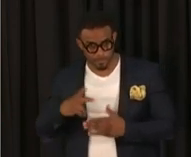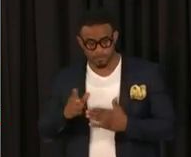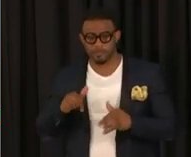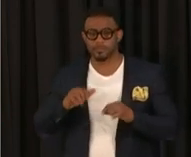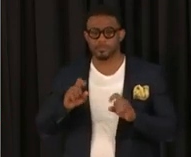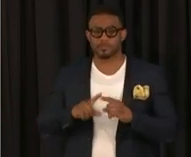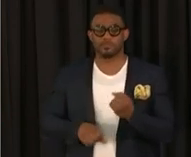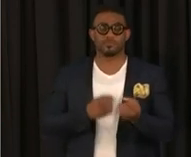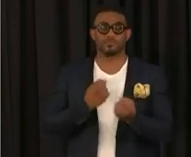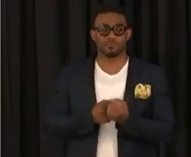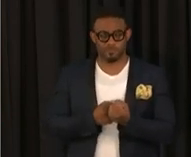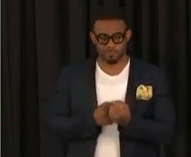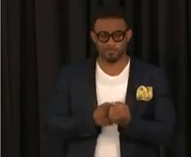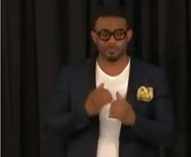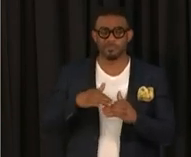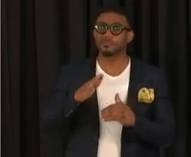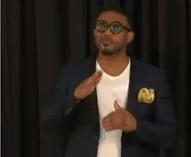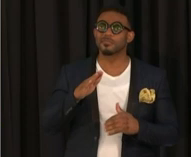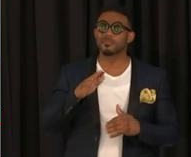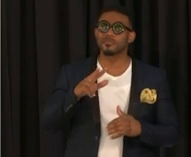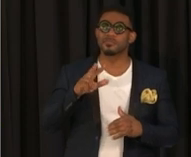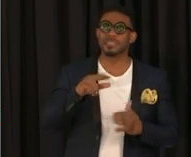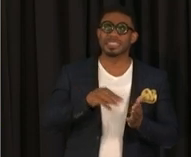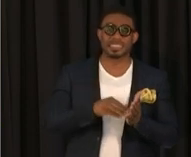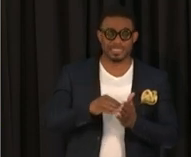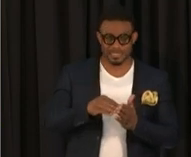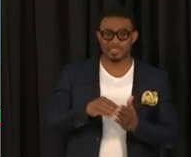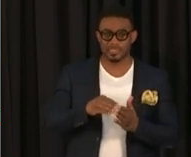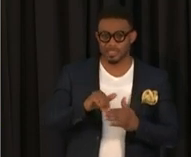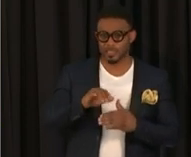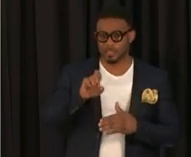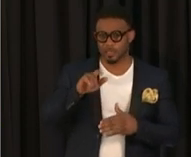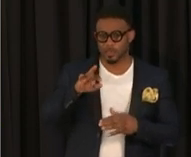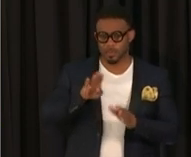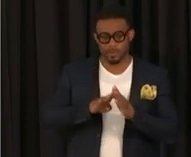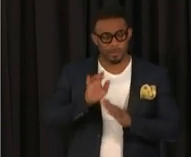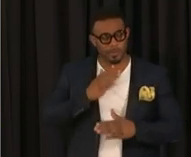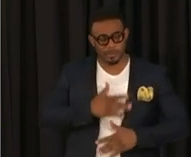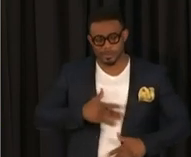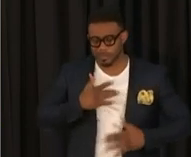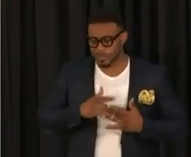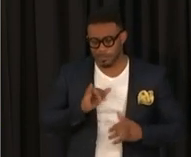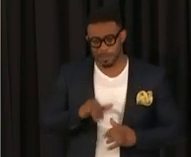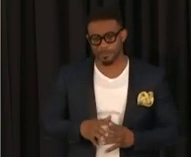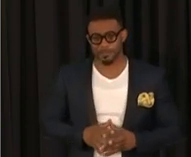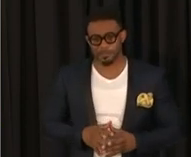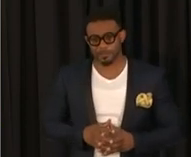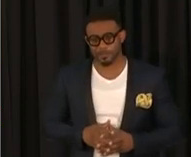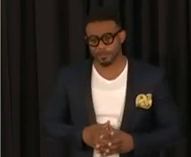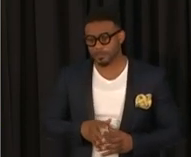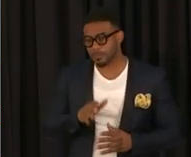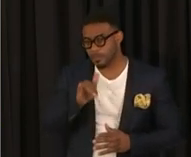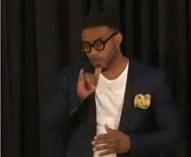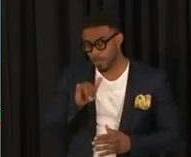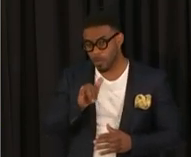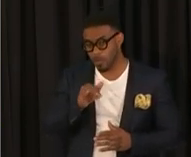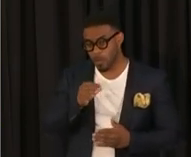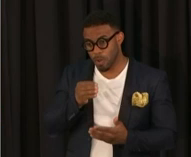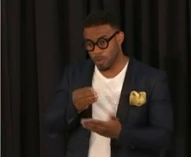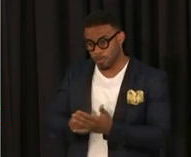program, we've been able to support over $3 million in solar development, which we're very excited about.